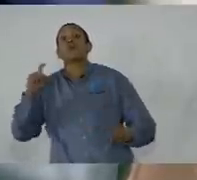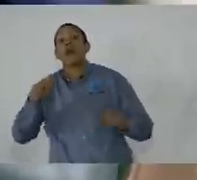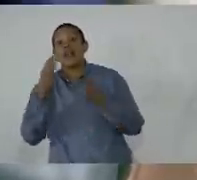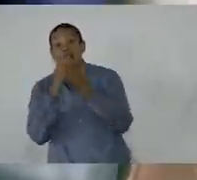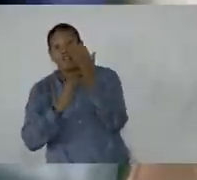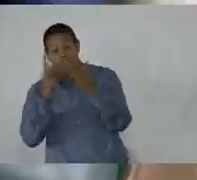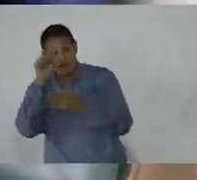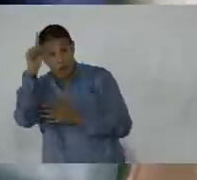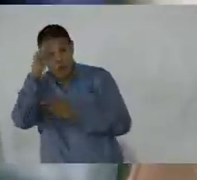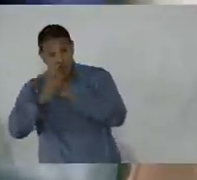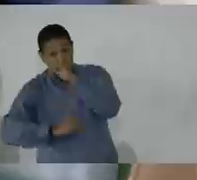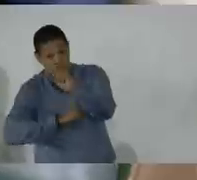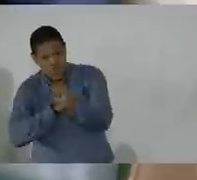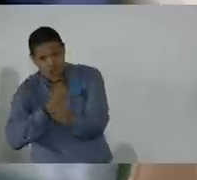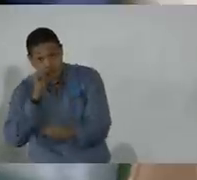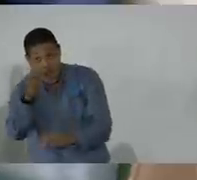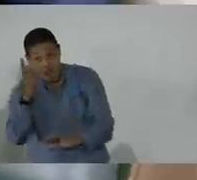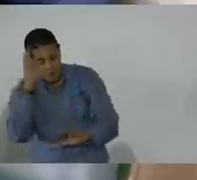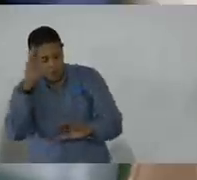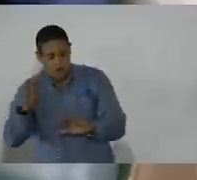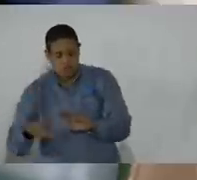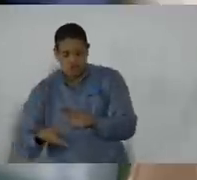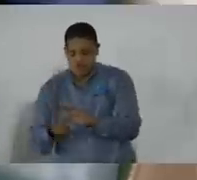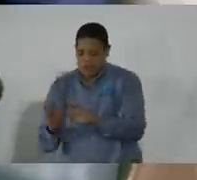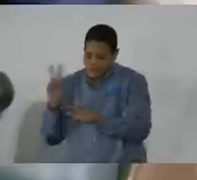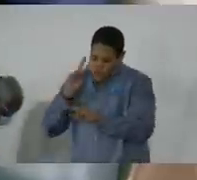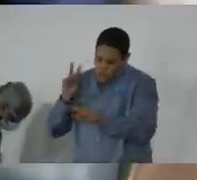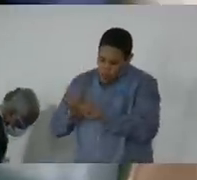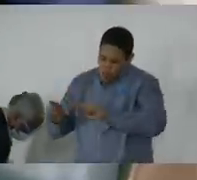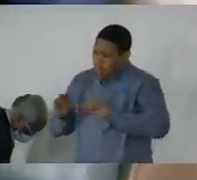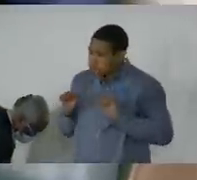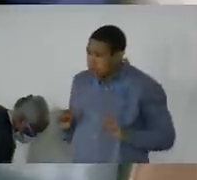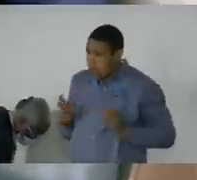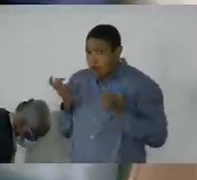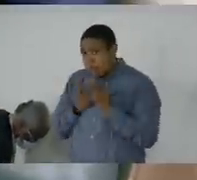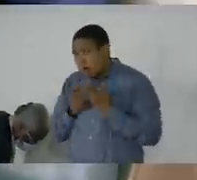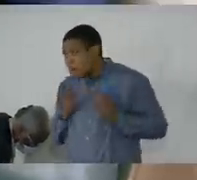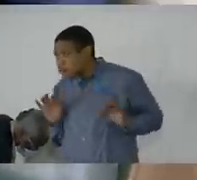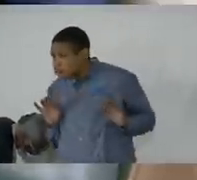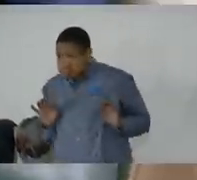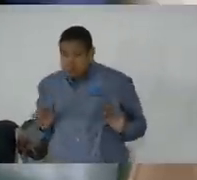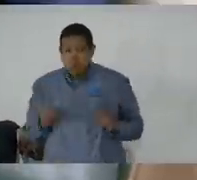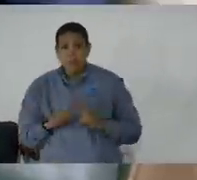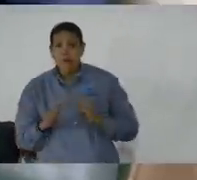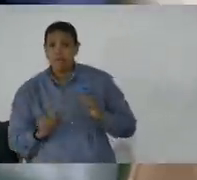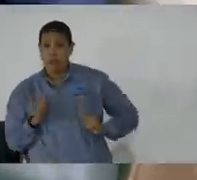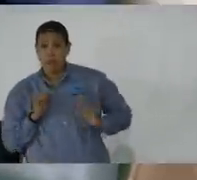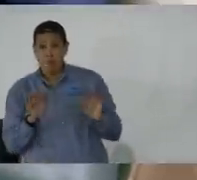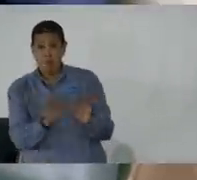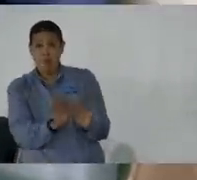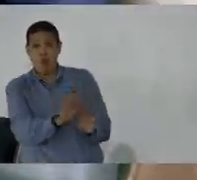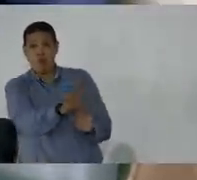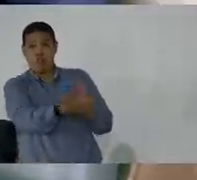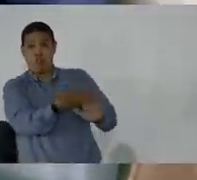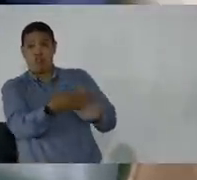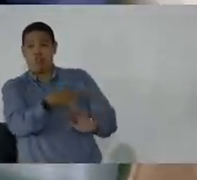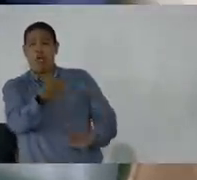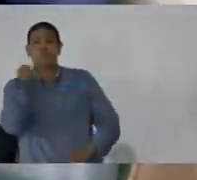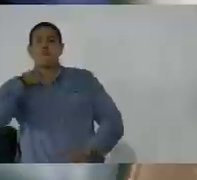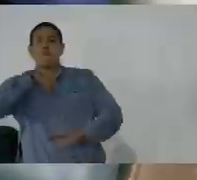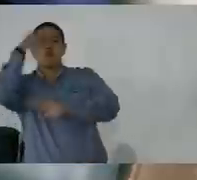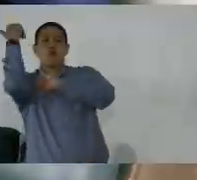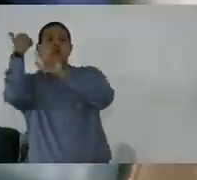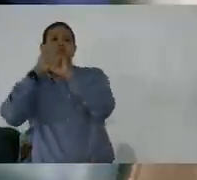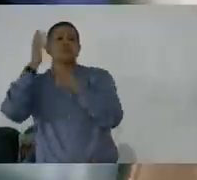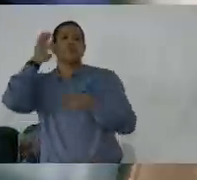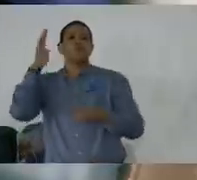1 year. Thereafter, it will be reviewed for its feasibility. And based on the viability of the pilot, Madam Speaker, we hope that it